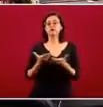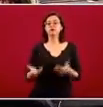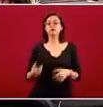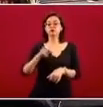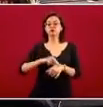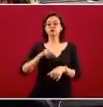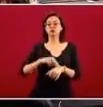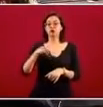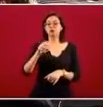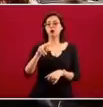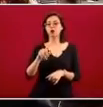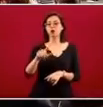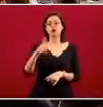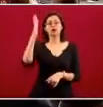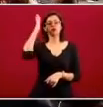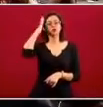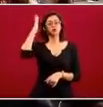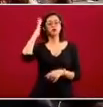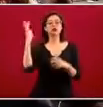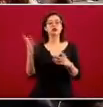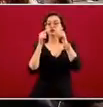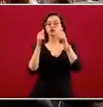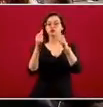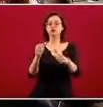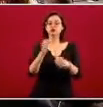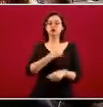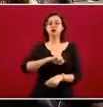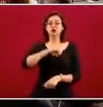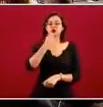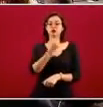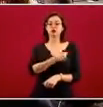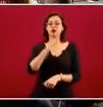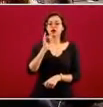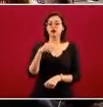Now, please, Dr. Manuel Cervantes,